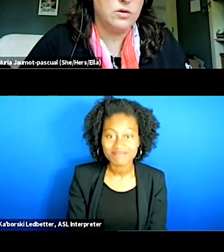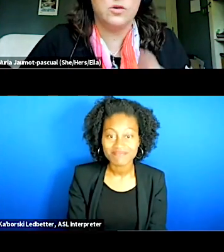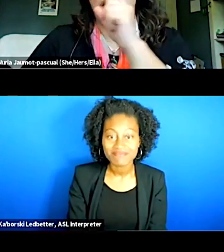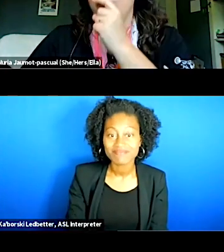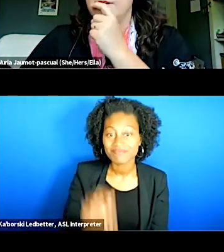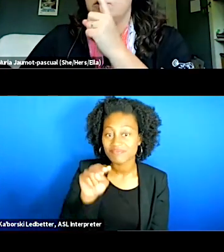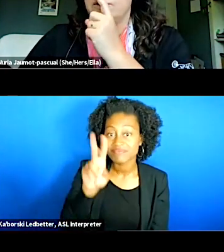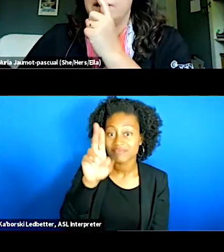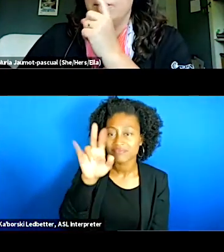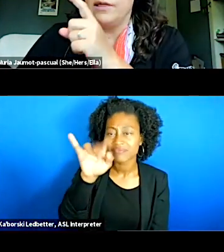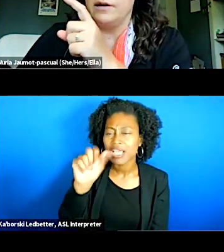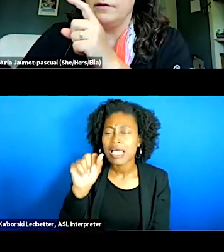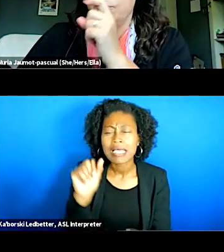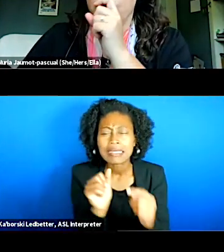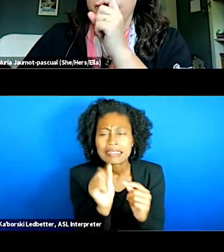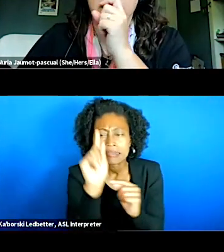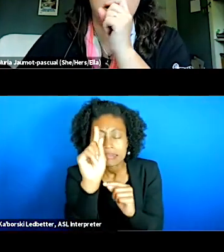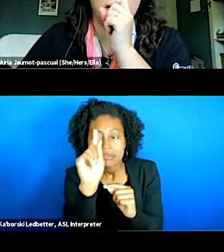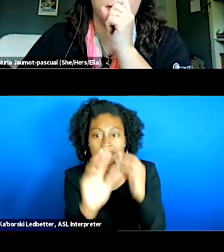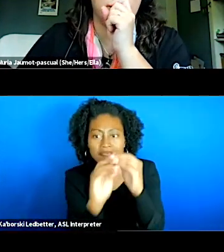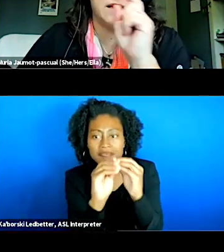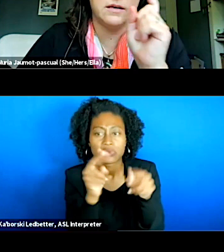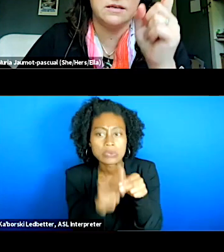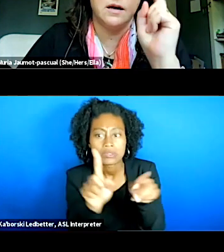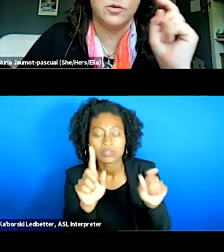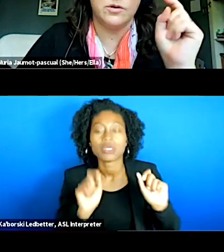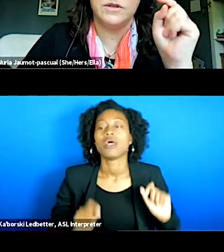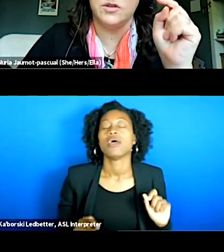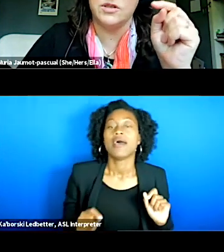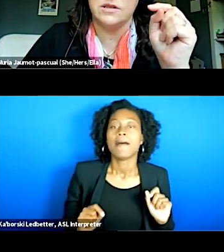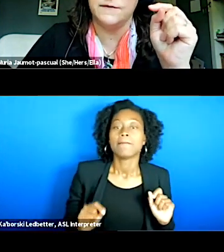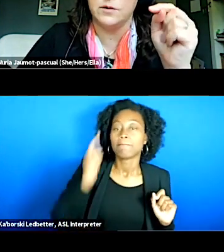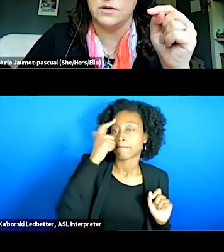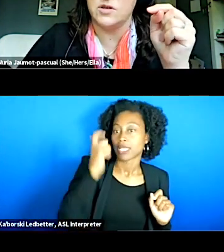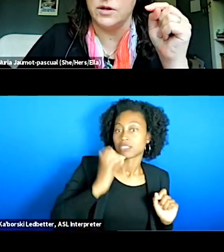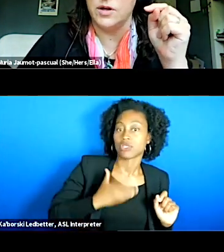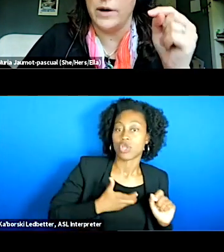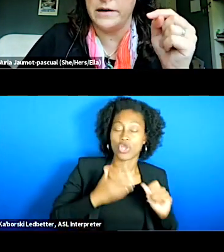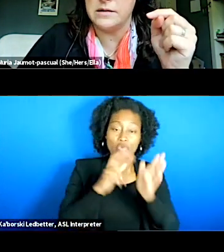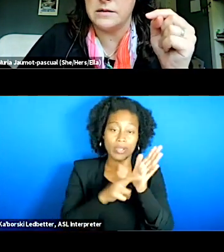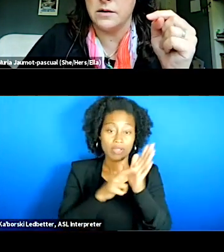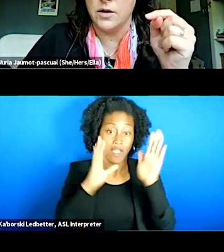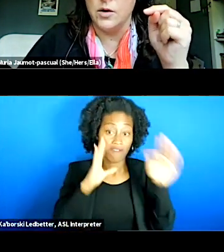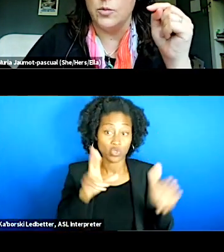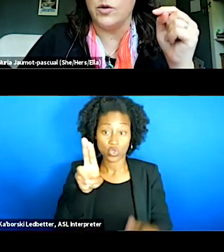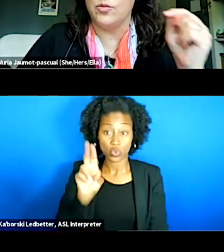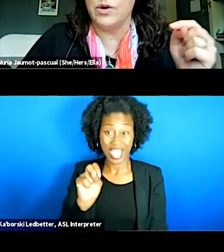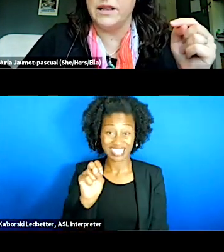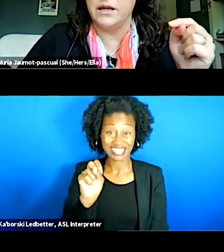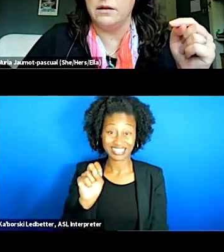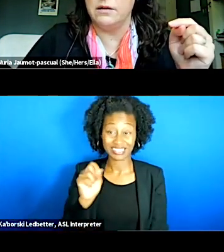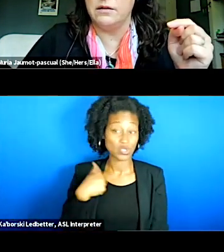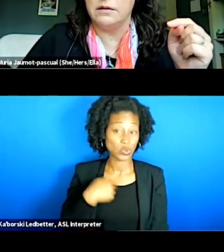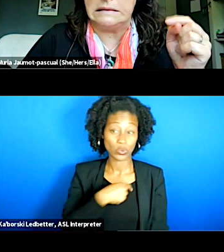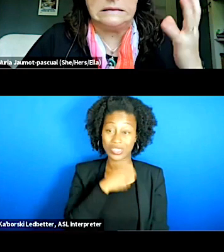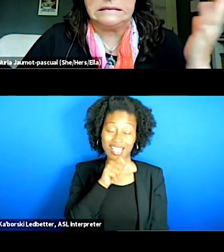Also, I wanted to address one thing briefly. Because our research is focused on the US, we don't